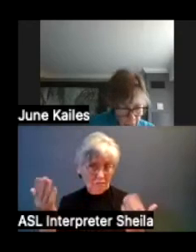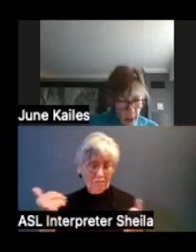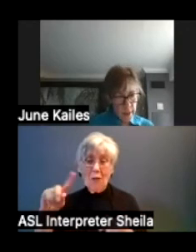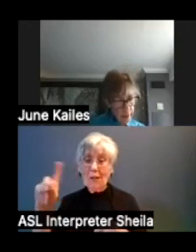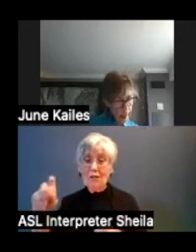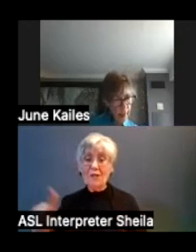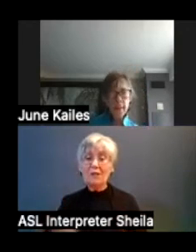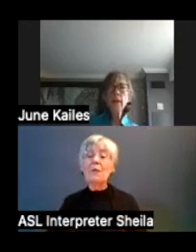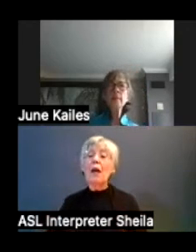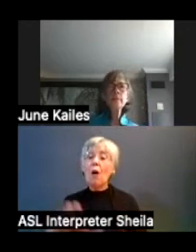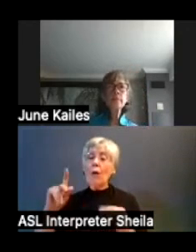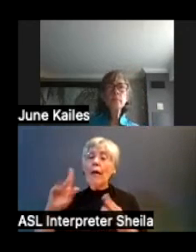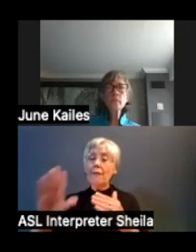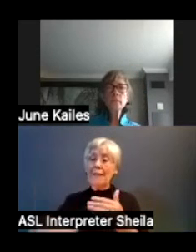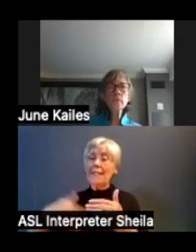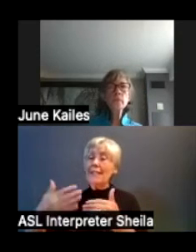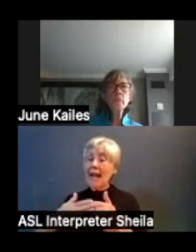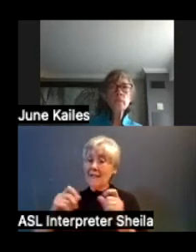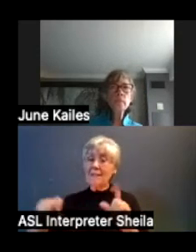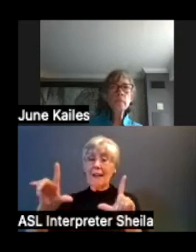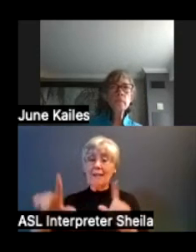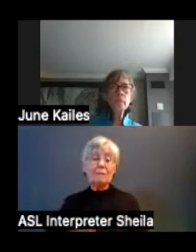So next slide